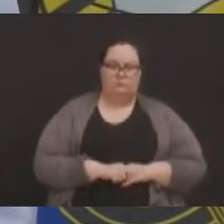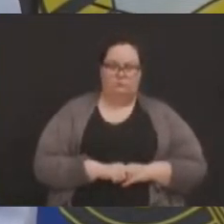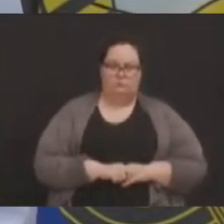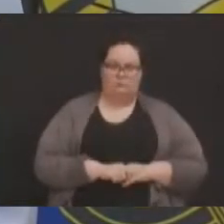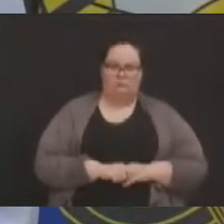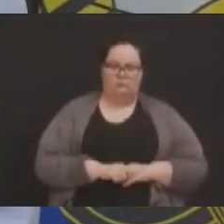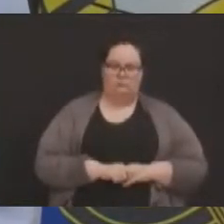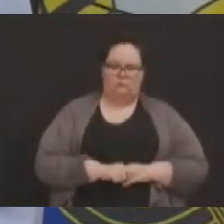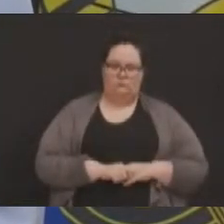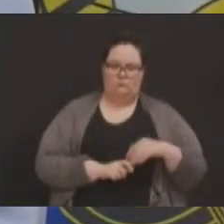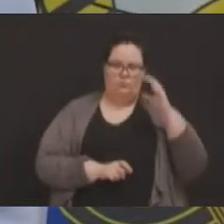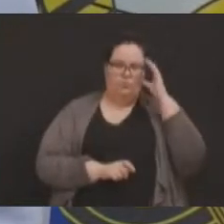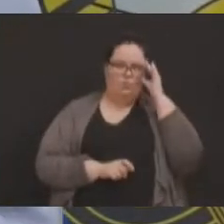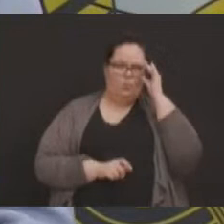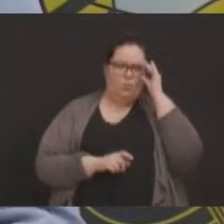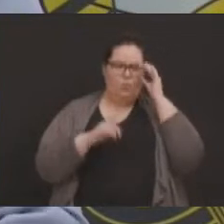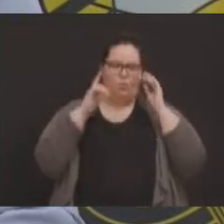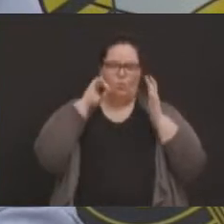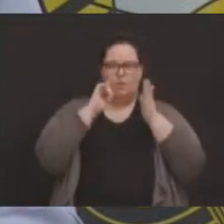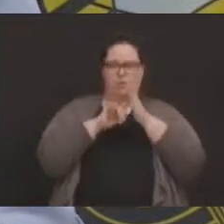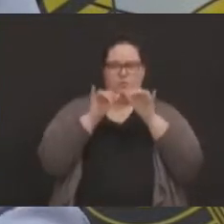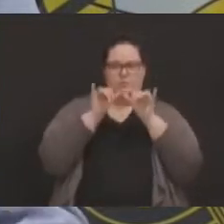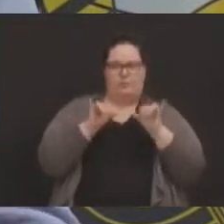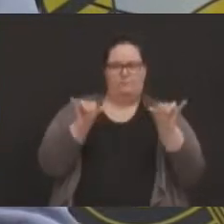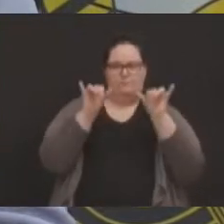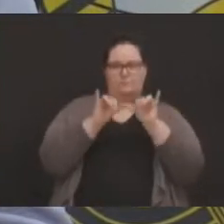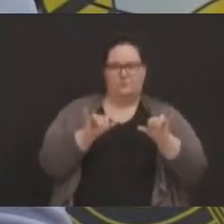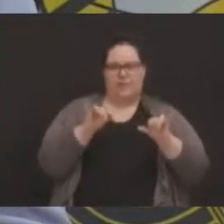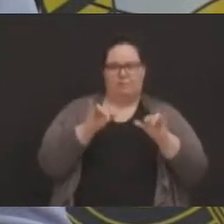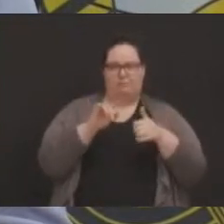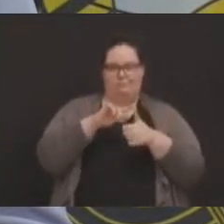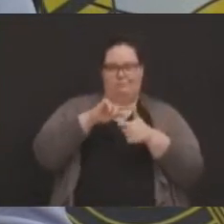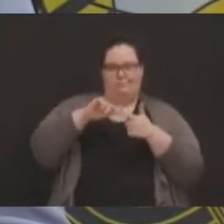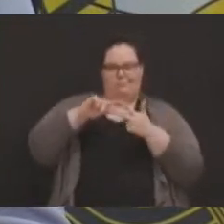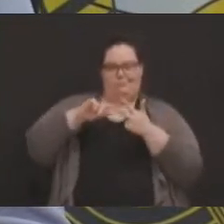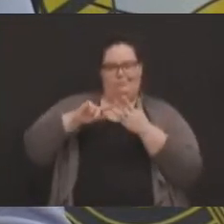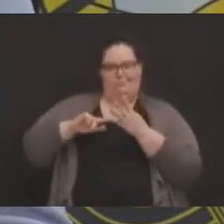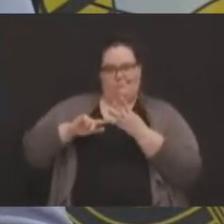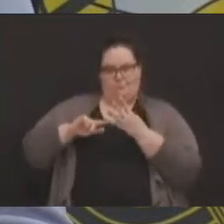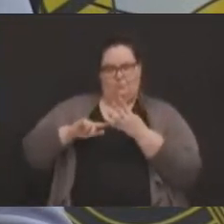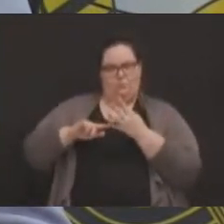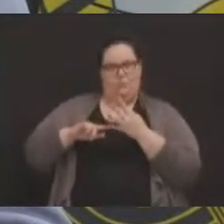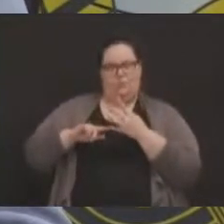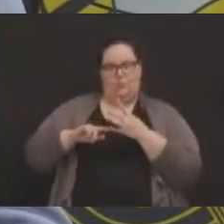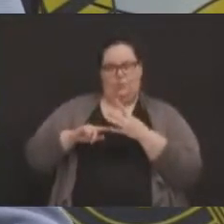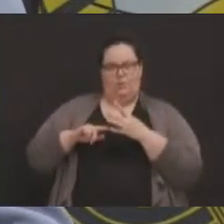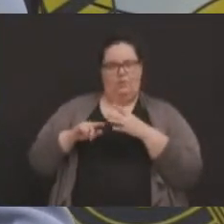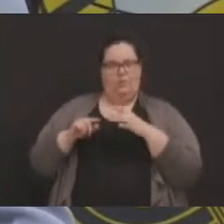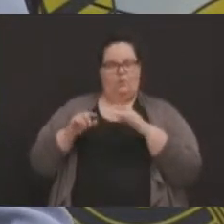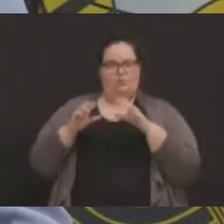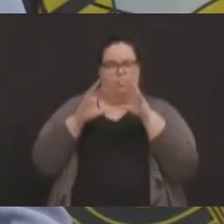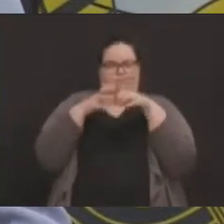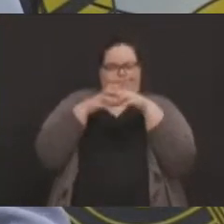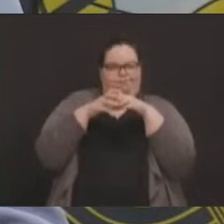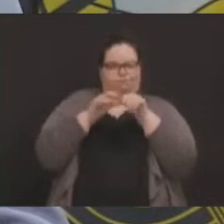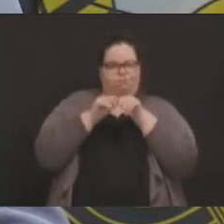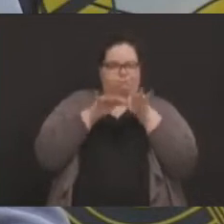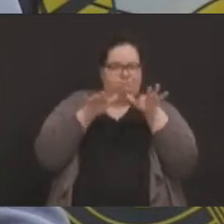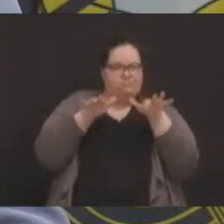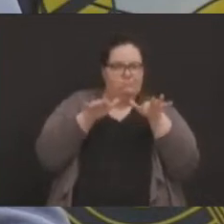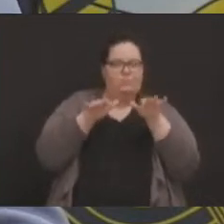clusters beyond home gatherings and during the holidays, and then into workplace settings, and